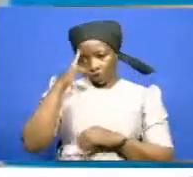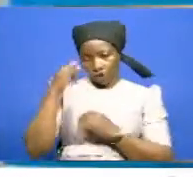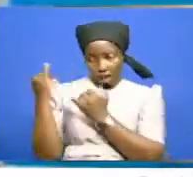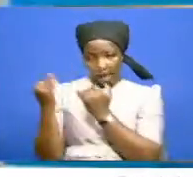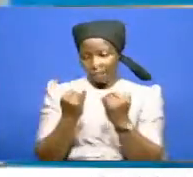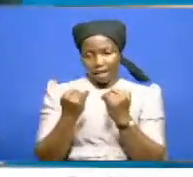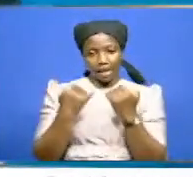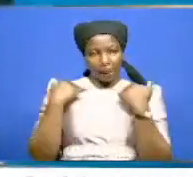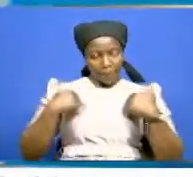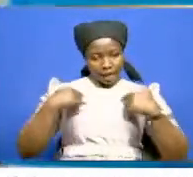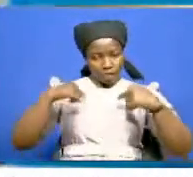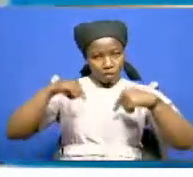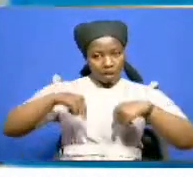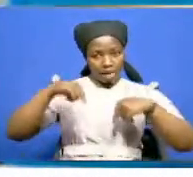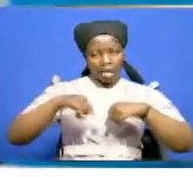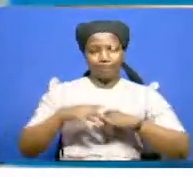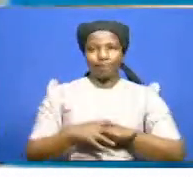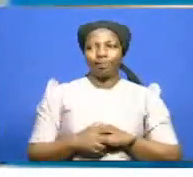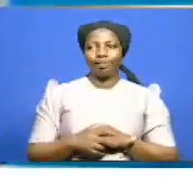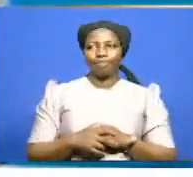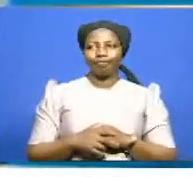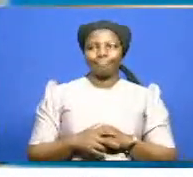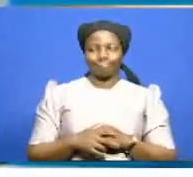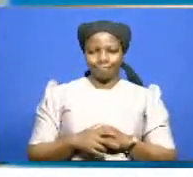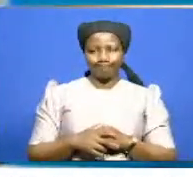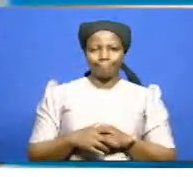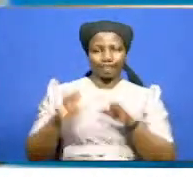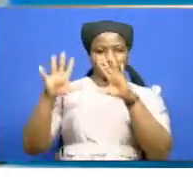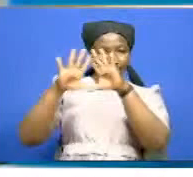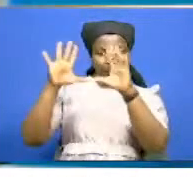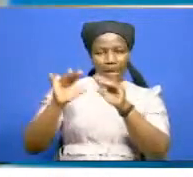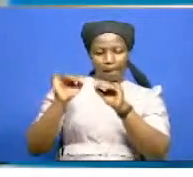today. And in a nutshell, the credit